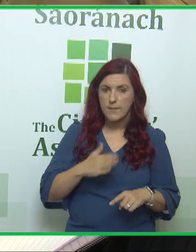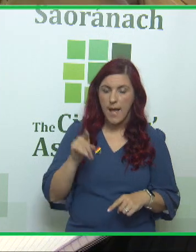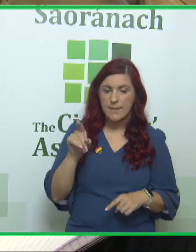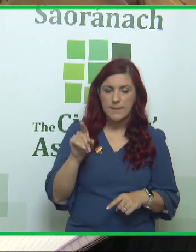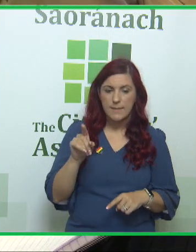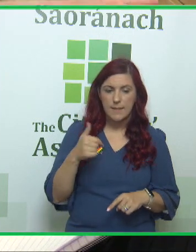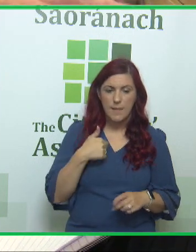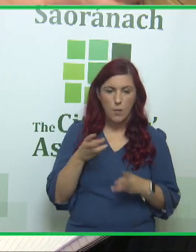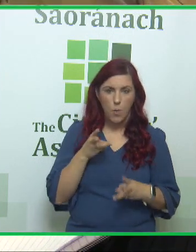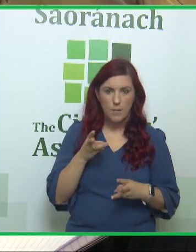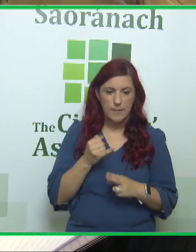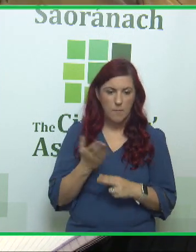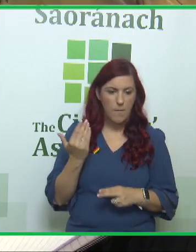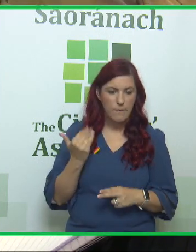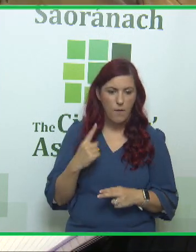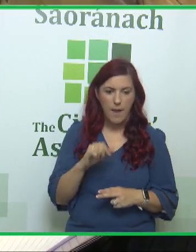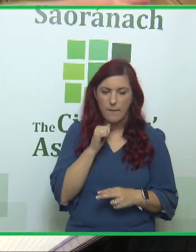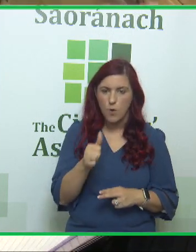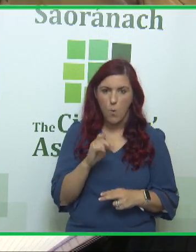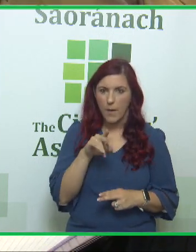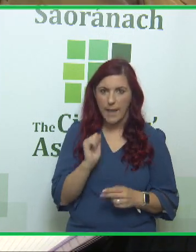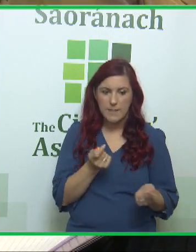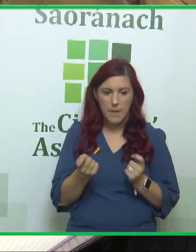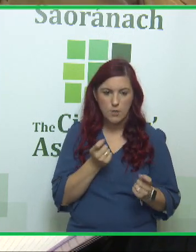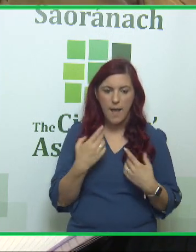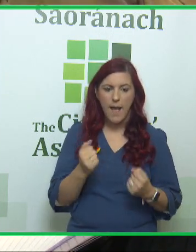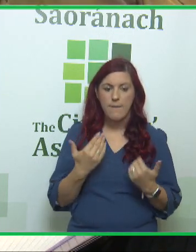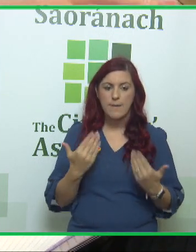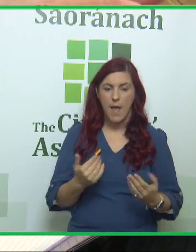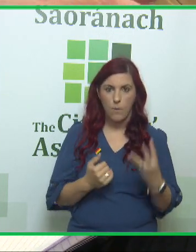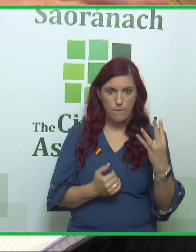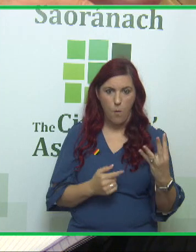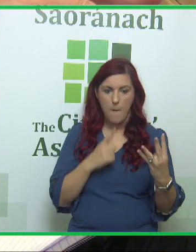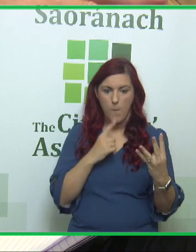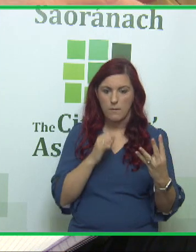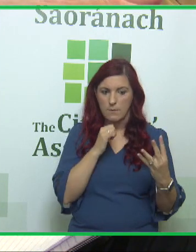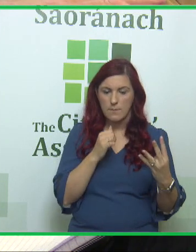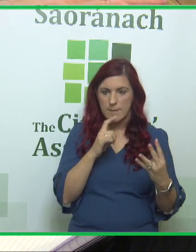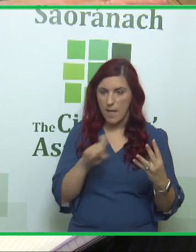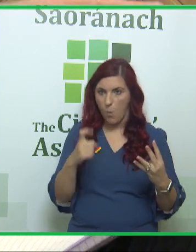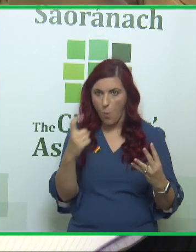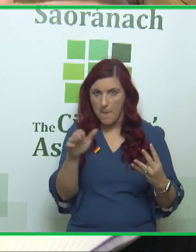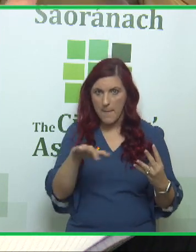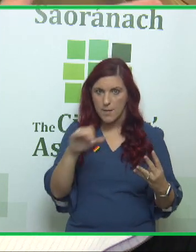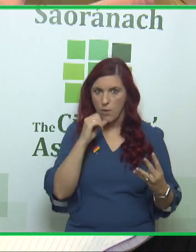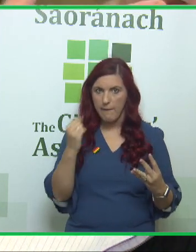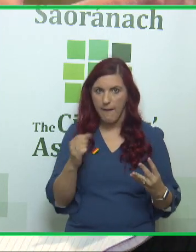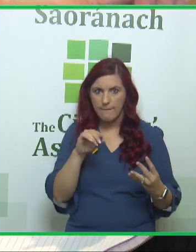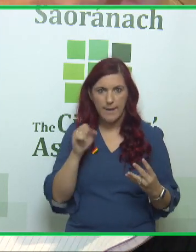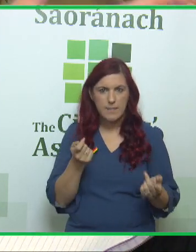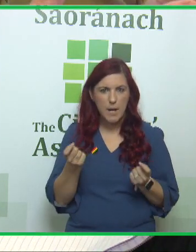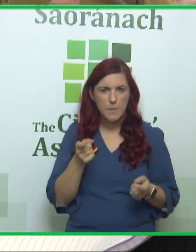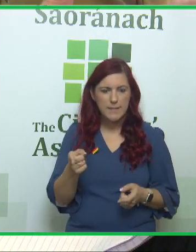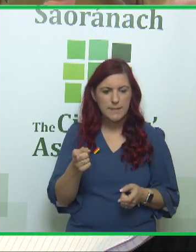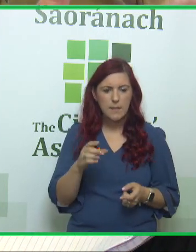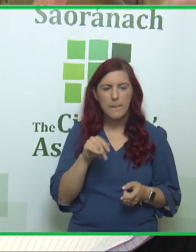that I worked in, there was no case management. There is now in 4 of them, but there's still not in others. So, and case management, what that